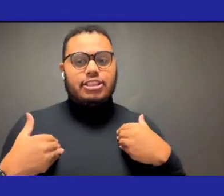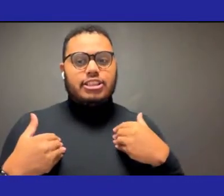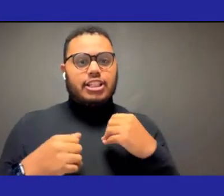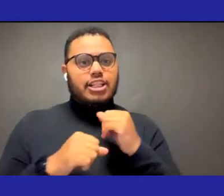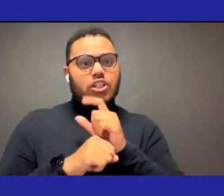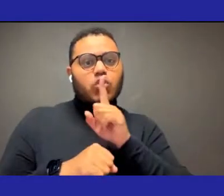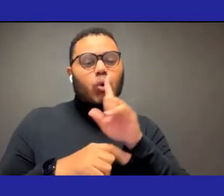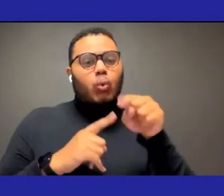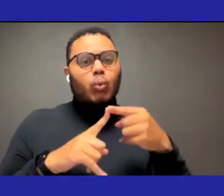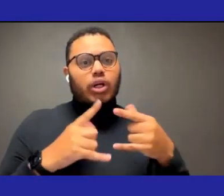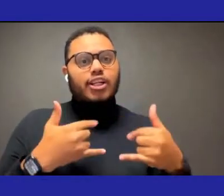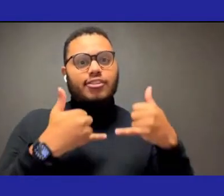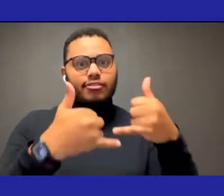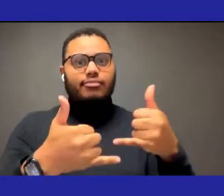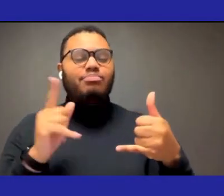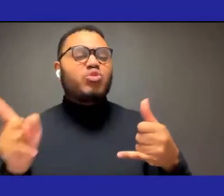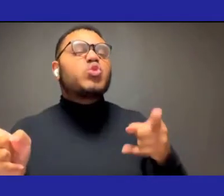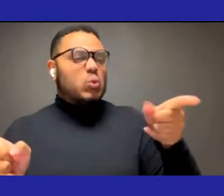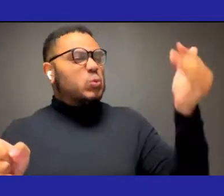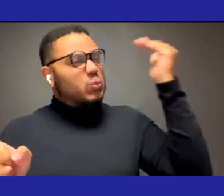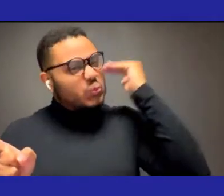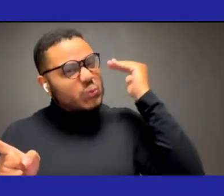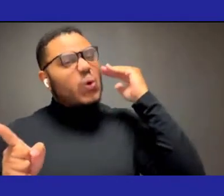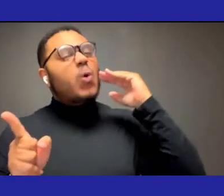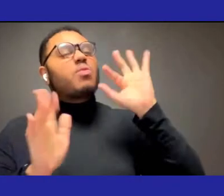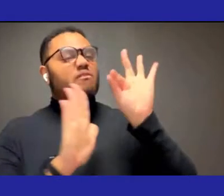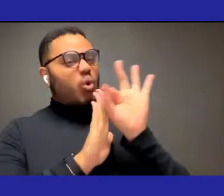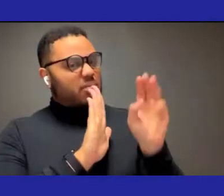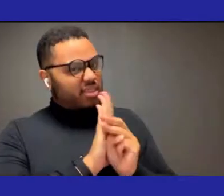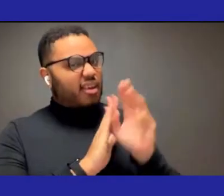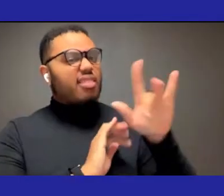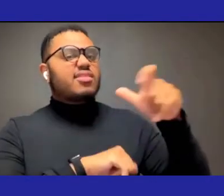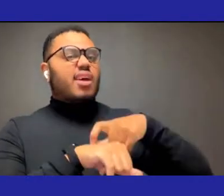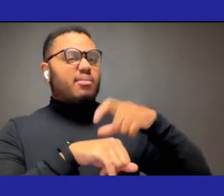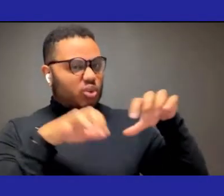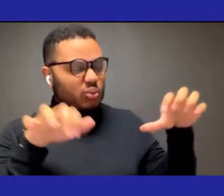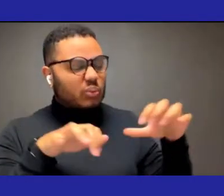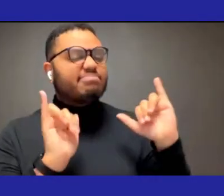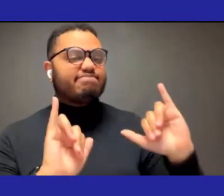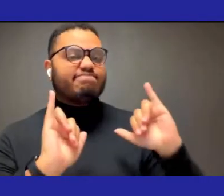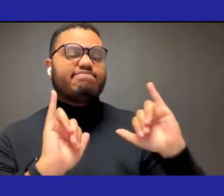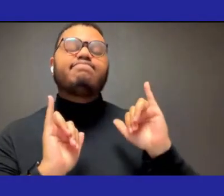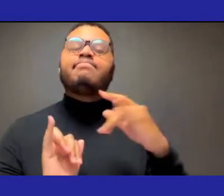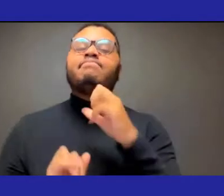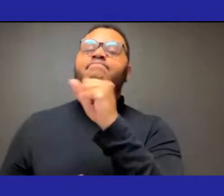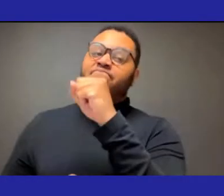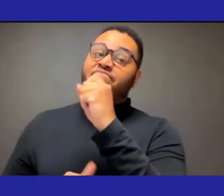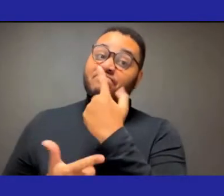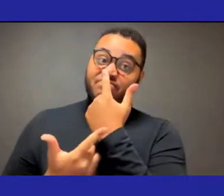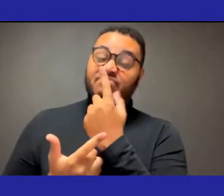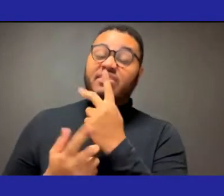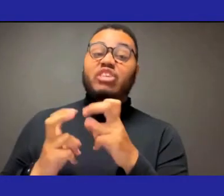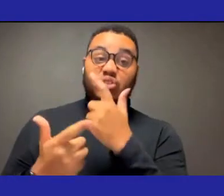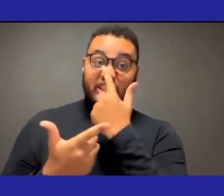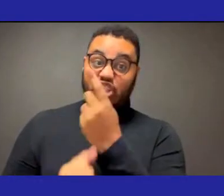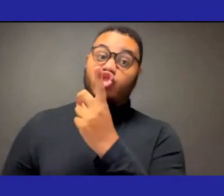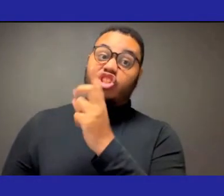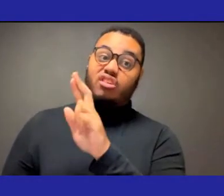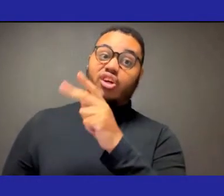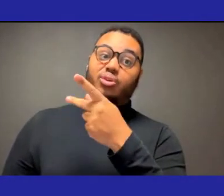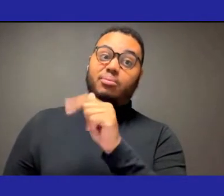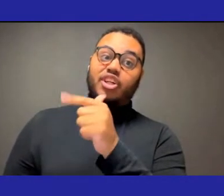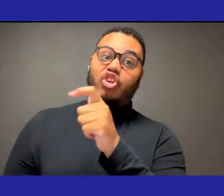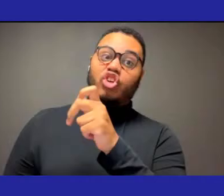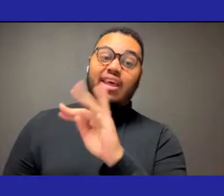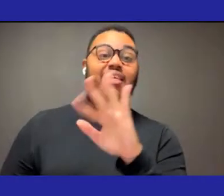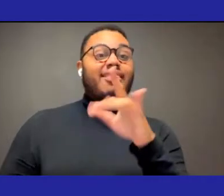So you do know the formula at the time that you're doing the things. Yeah, so it's very interesting, Dr. Pagan. They announce the